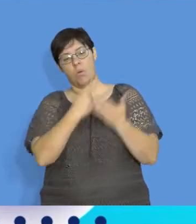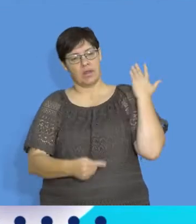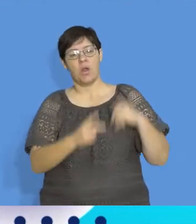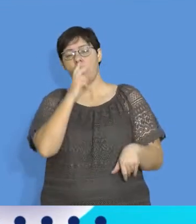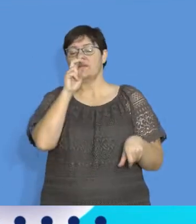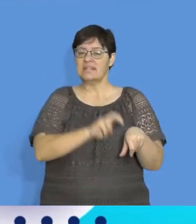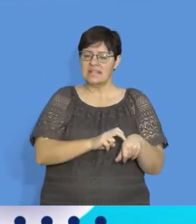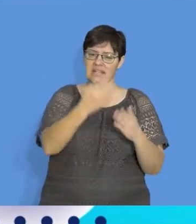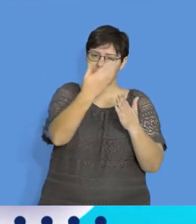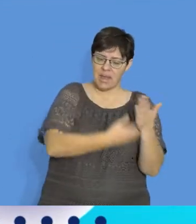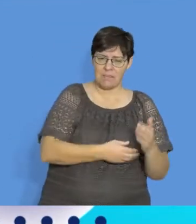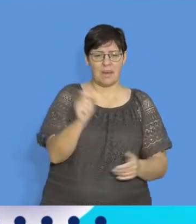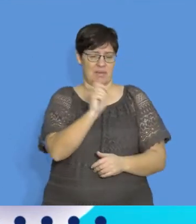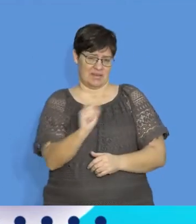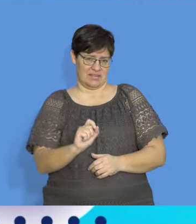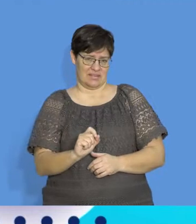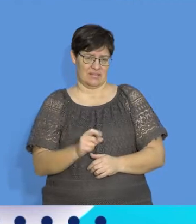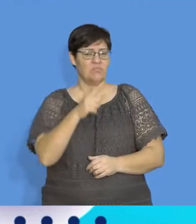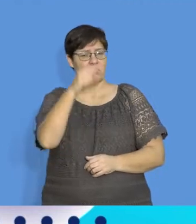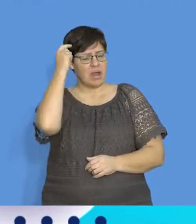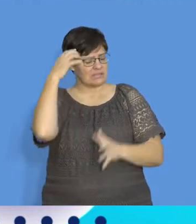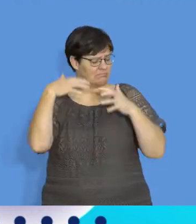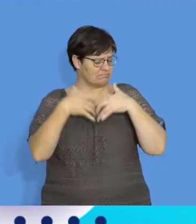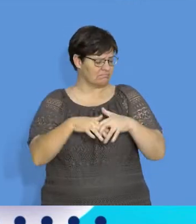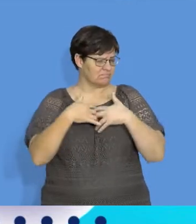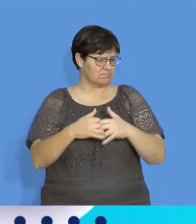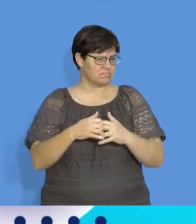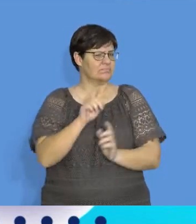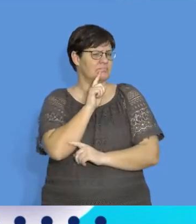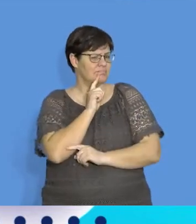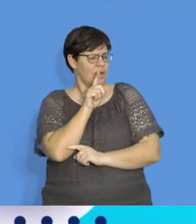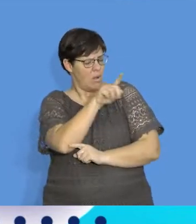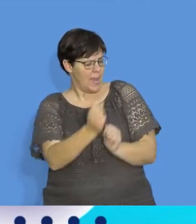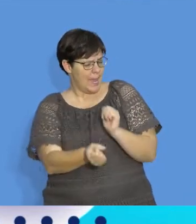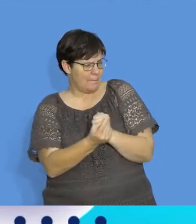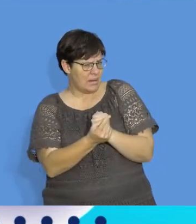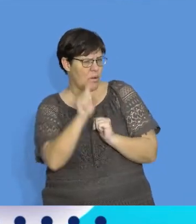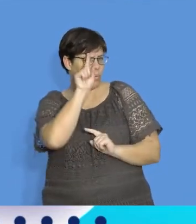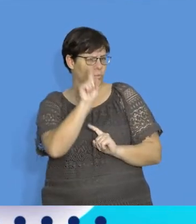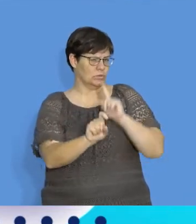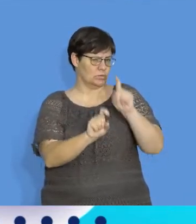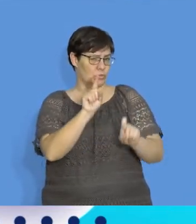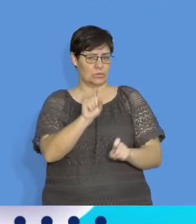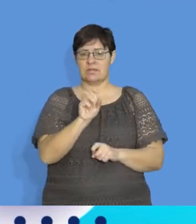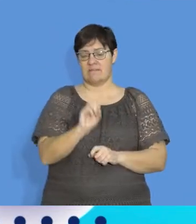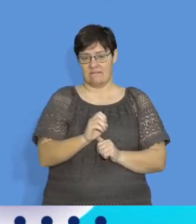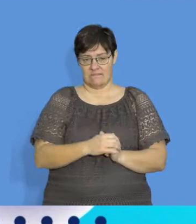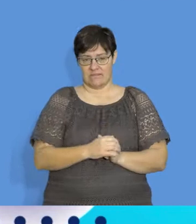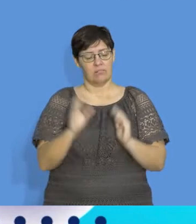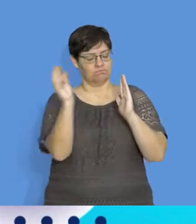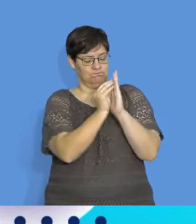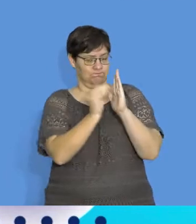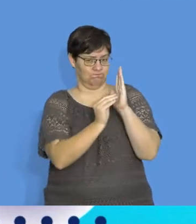and paper, and we need to think, question what is happening there, okay? And take your notes. It's not about